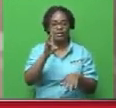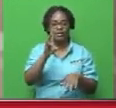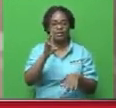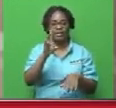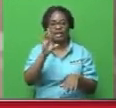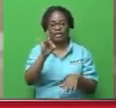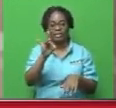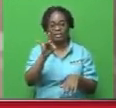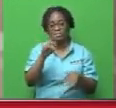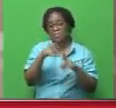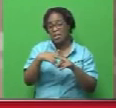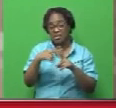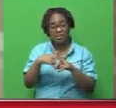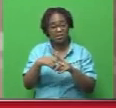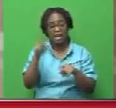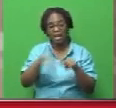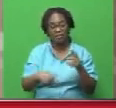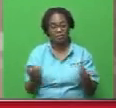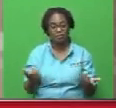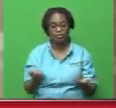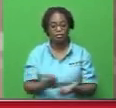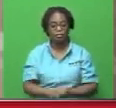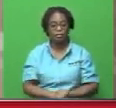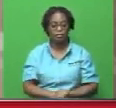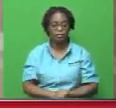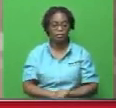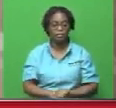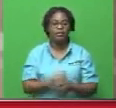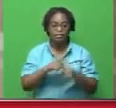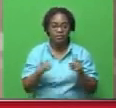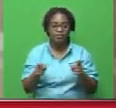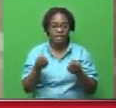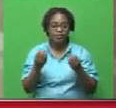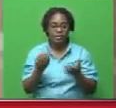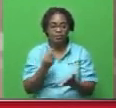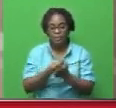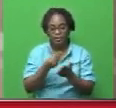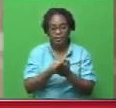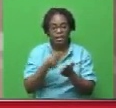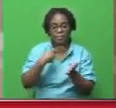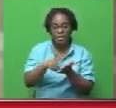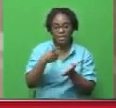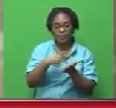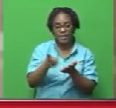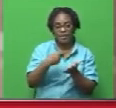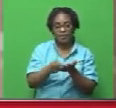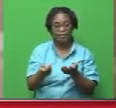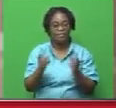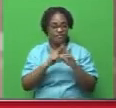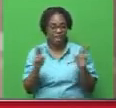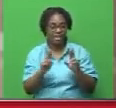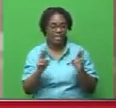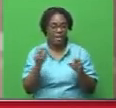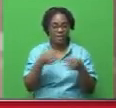when we look at the expenditure for the outfitting of the offices, the DPP's office in North in 2021,